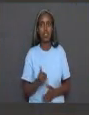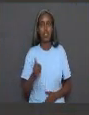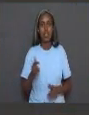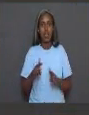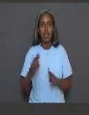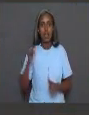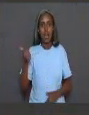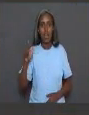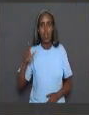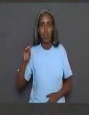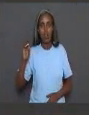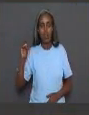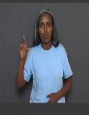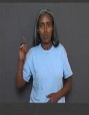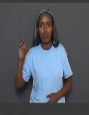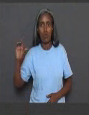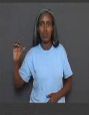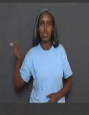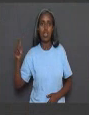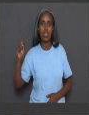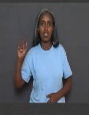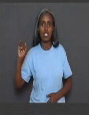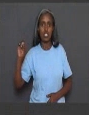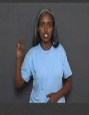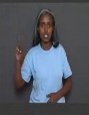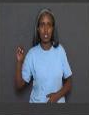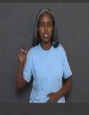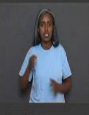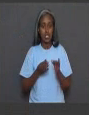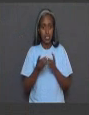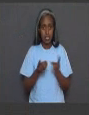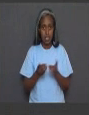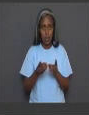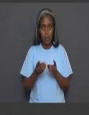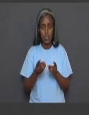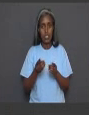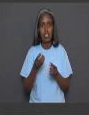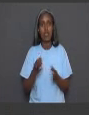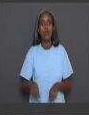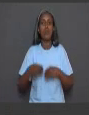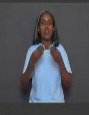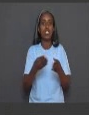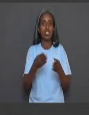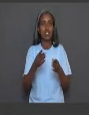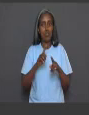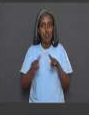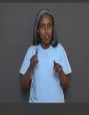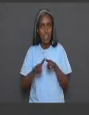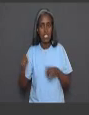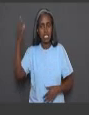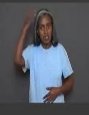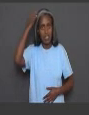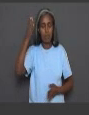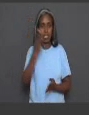Allocation describes the provision of various governmental services and